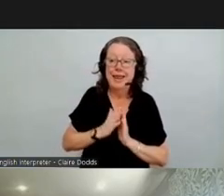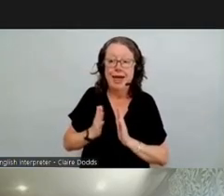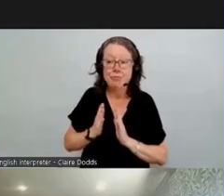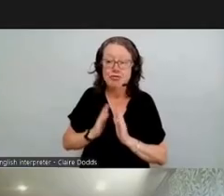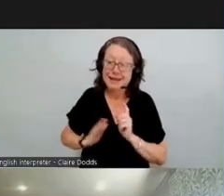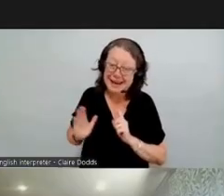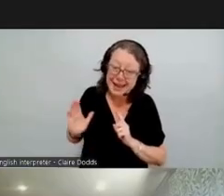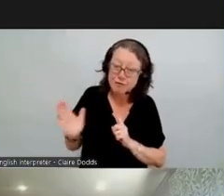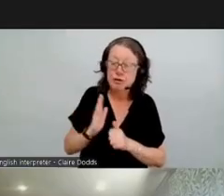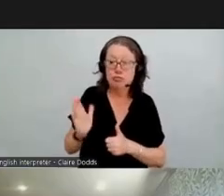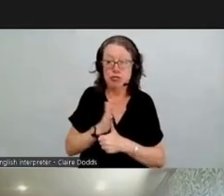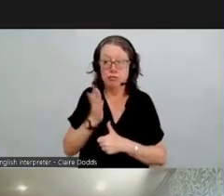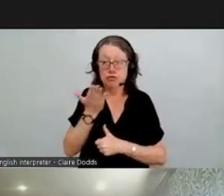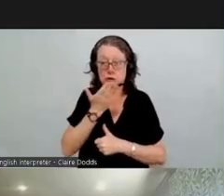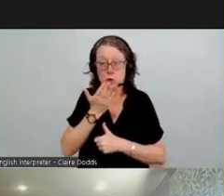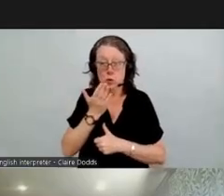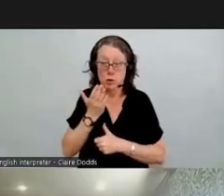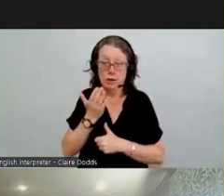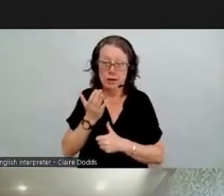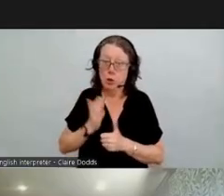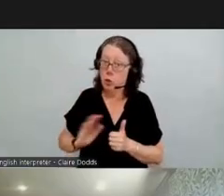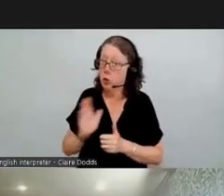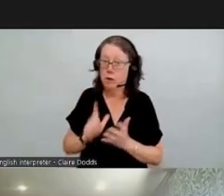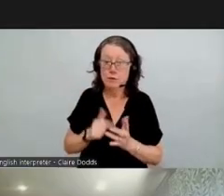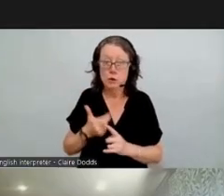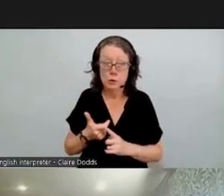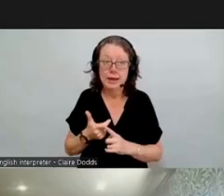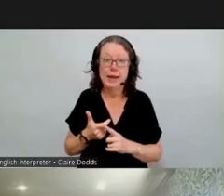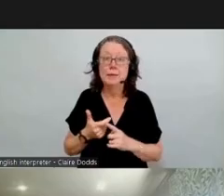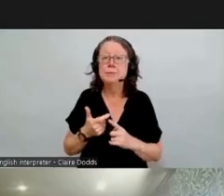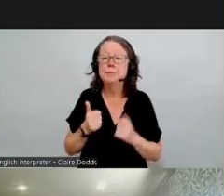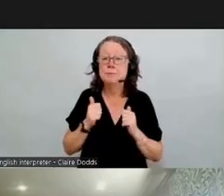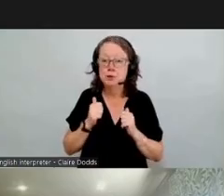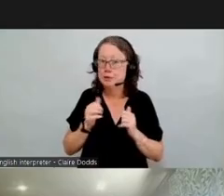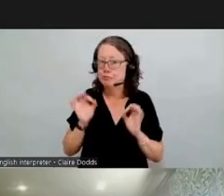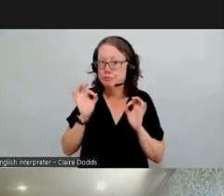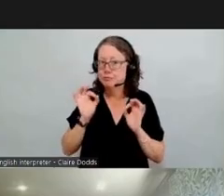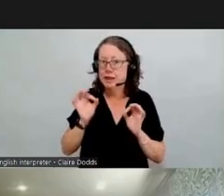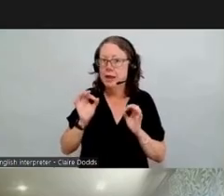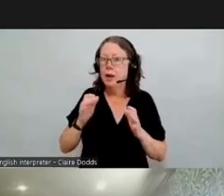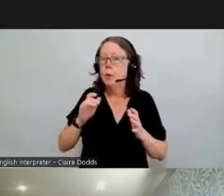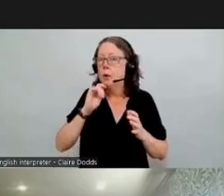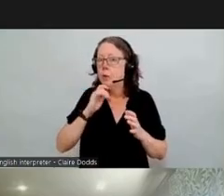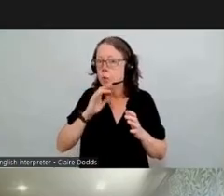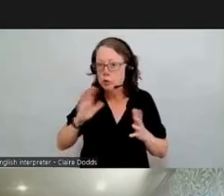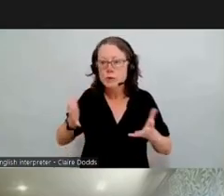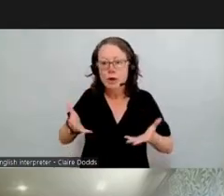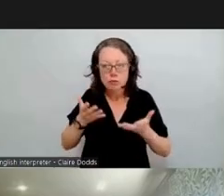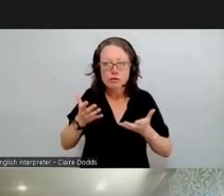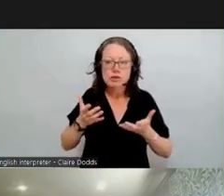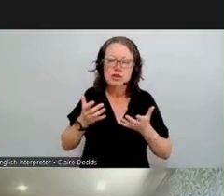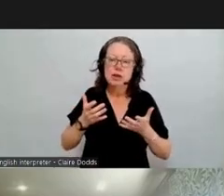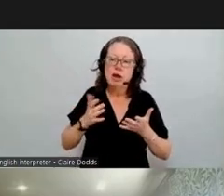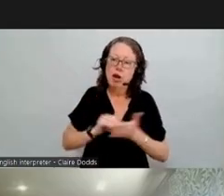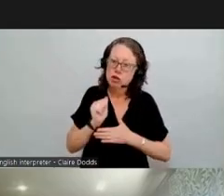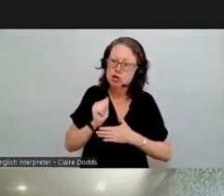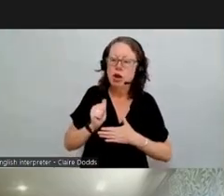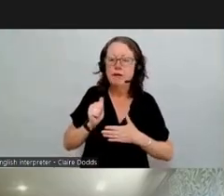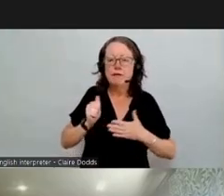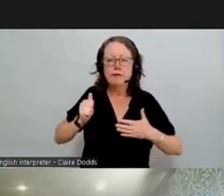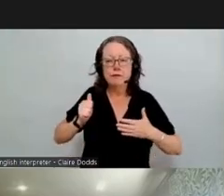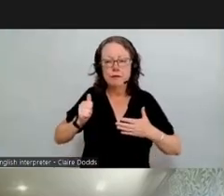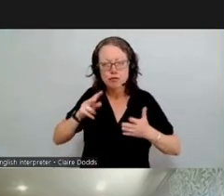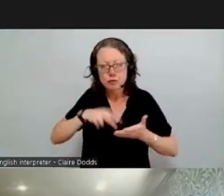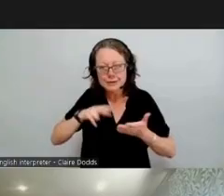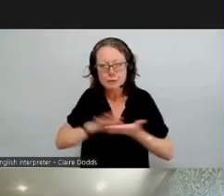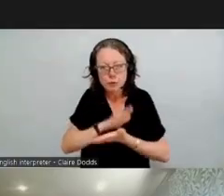things, we want to be embedding a culture of reading for pleasure in schools and early years settings. I think we've got a lot of brilliant work on phonics and literacy, and that